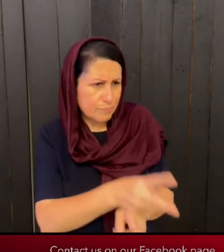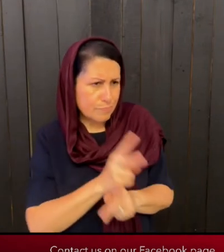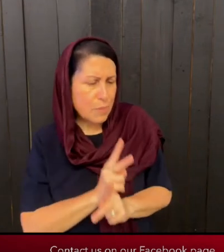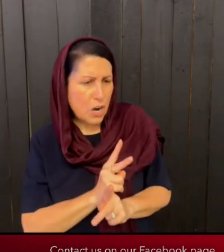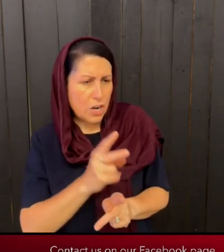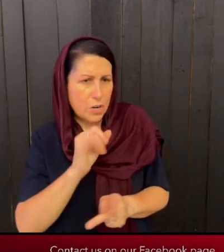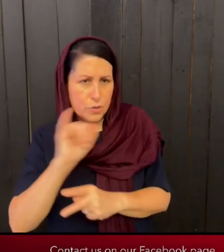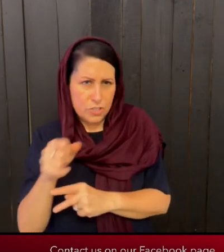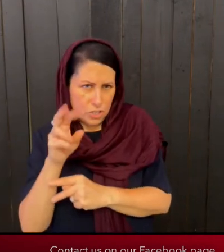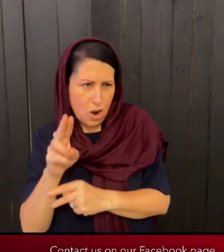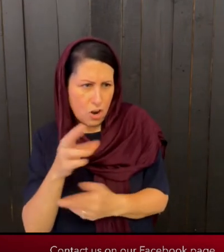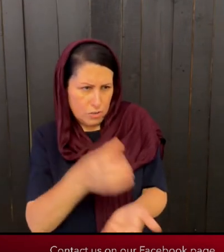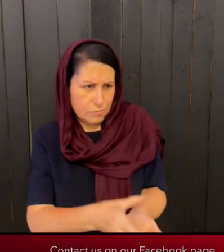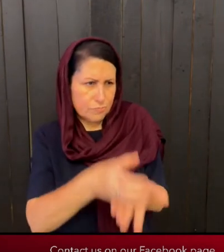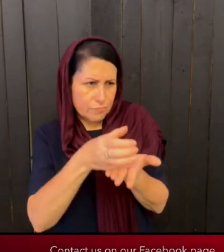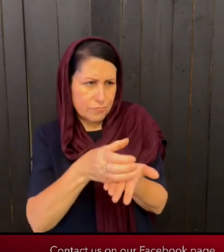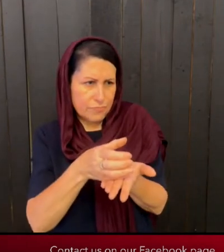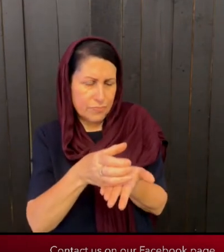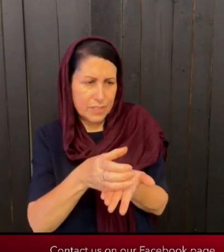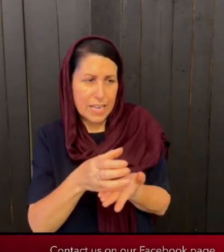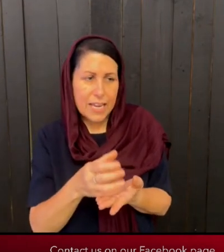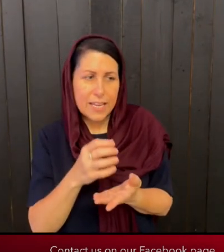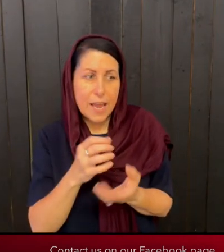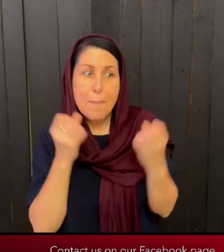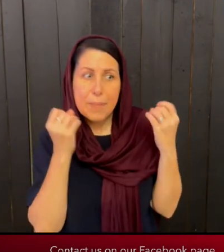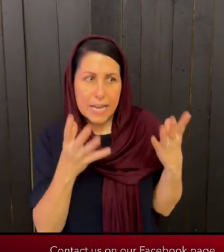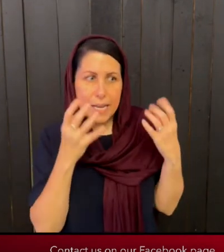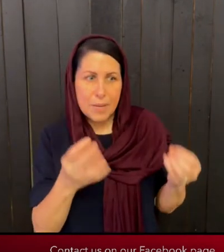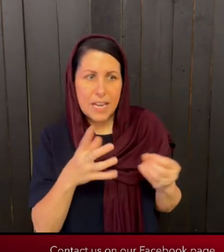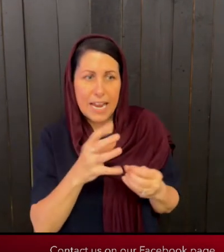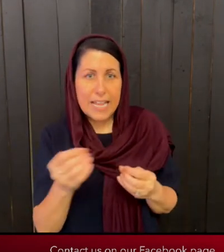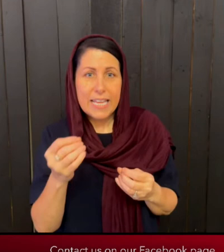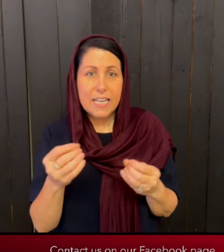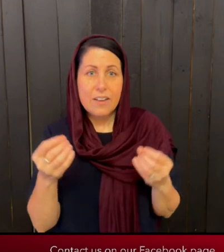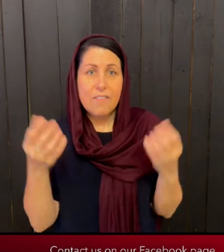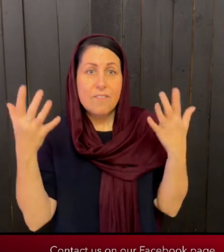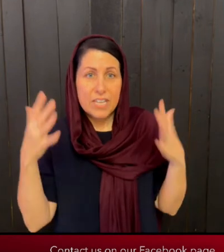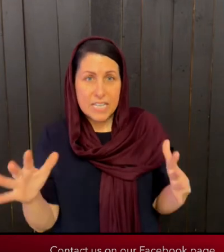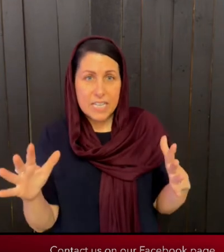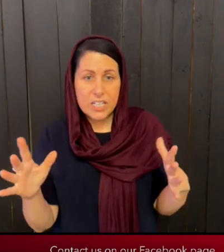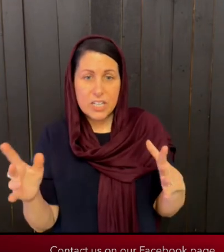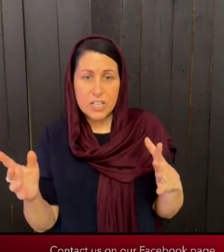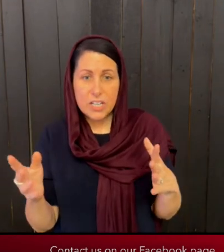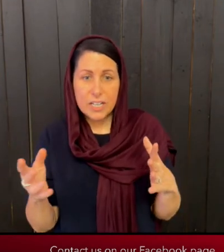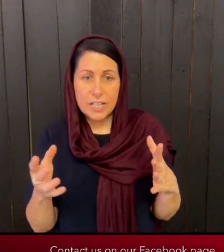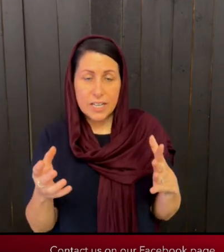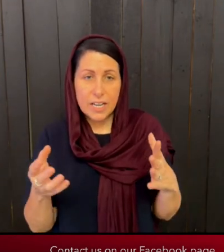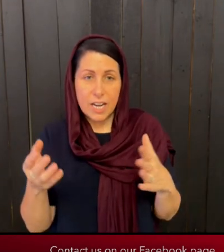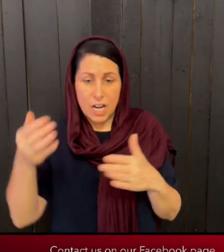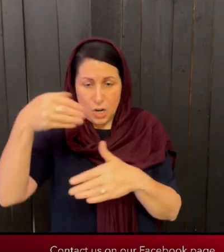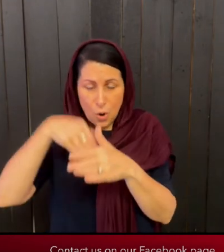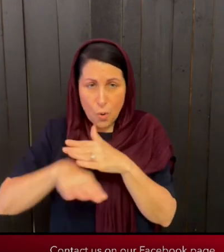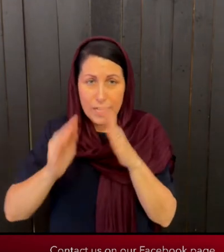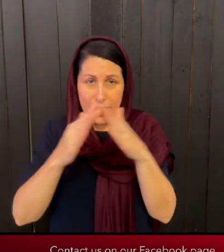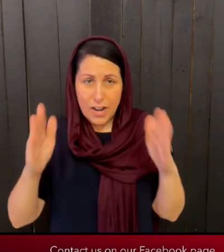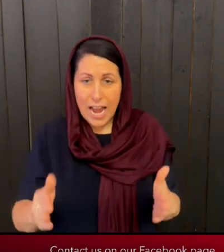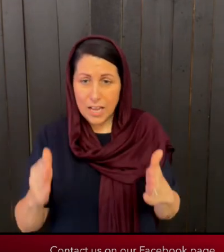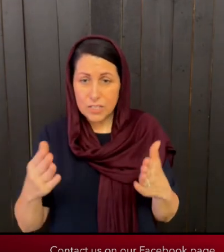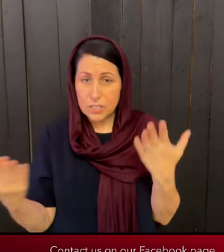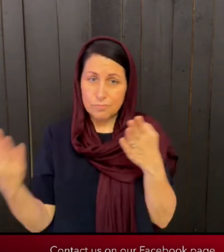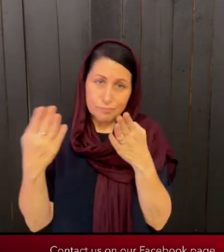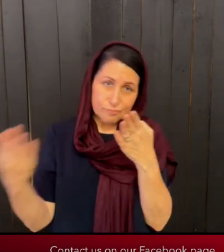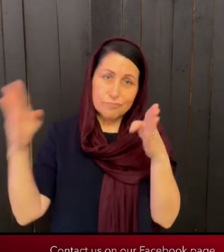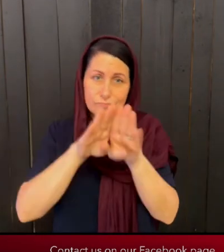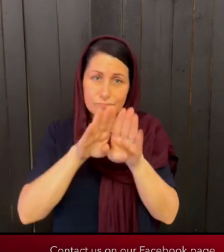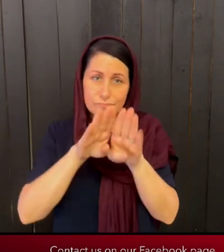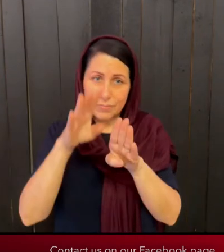And you shall go in and shut the door behind you and your sons, and pour out into all these vessels, and you shall set aside